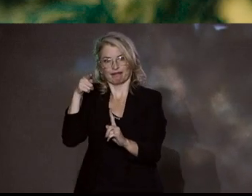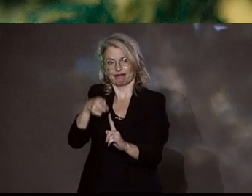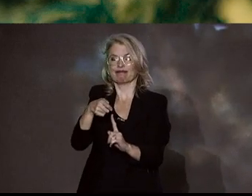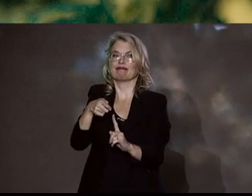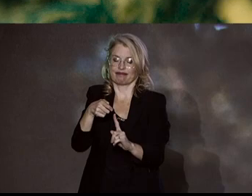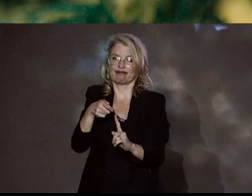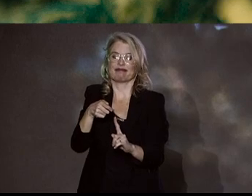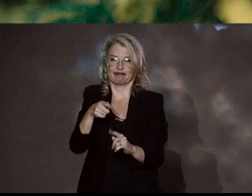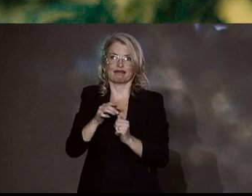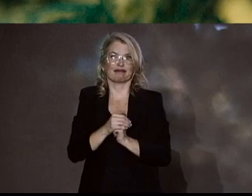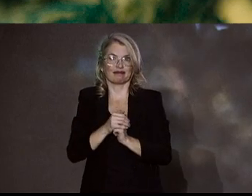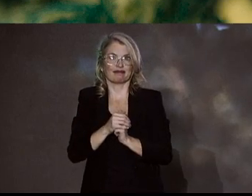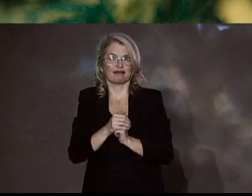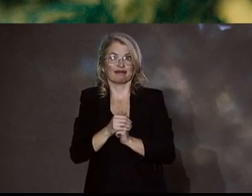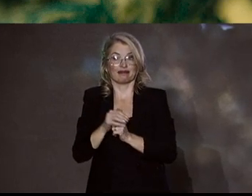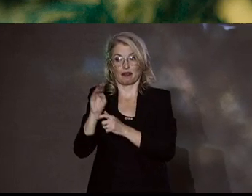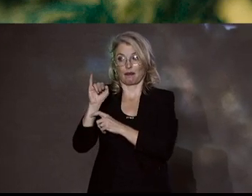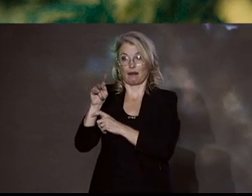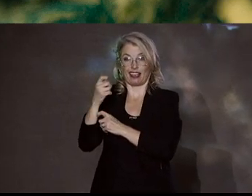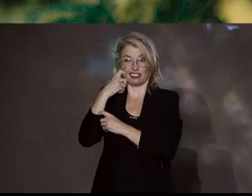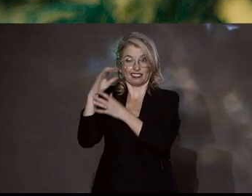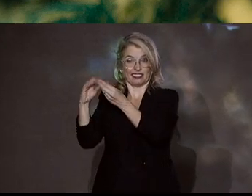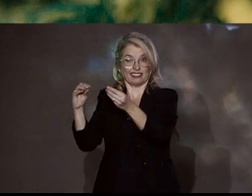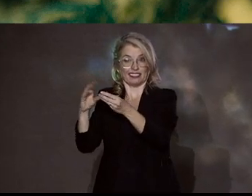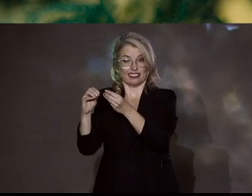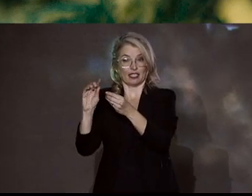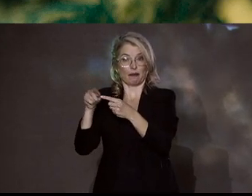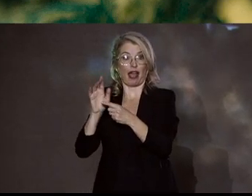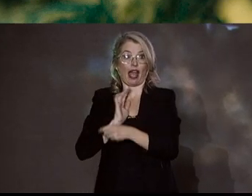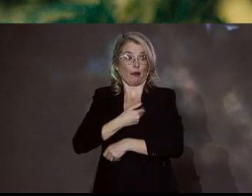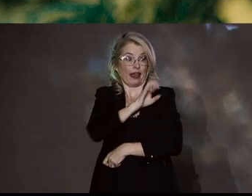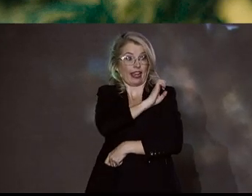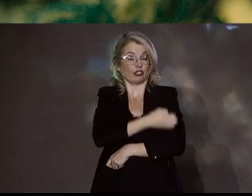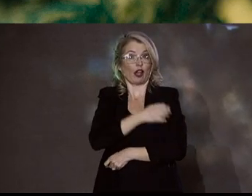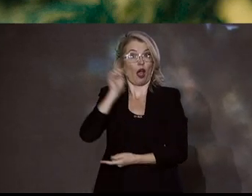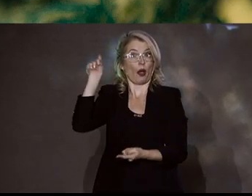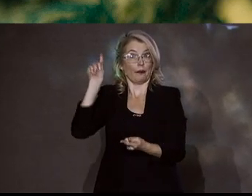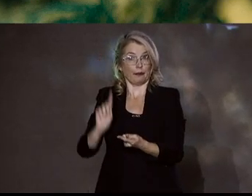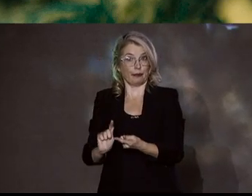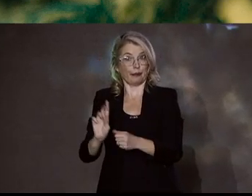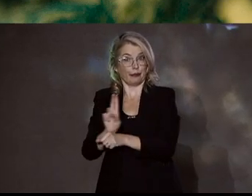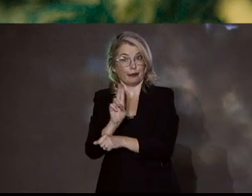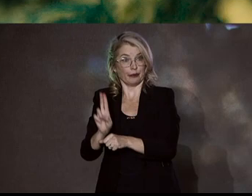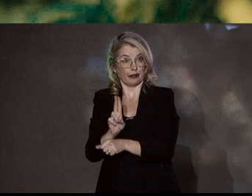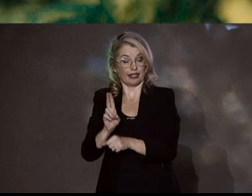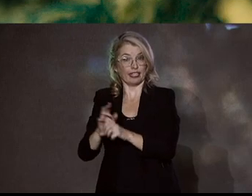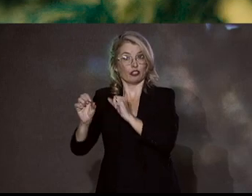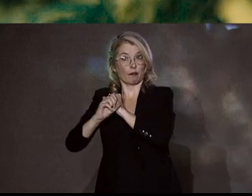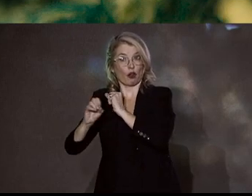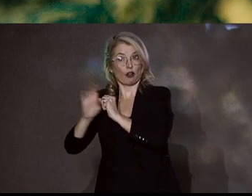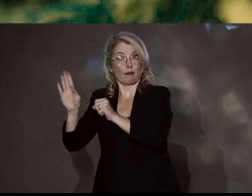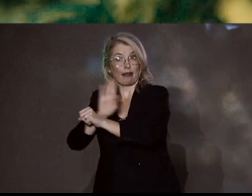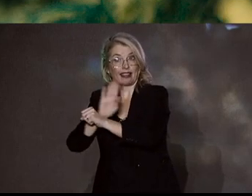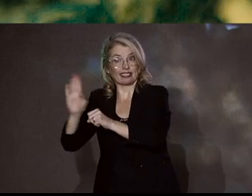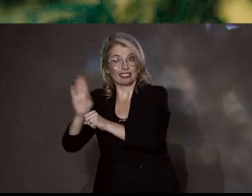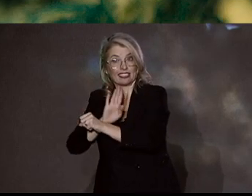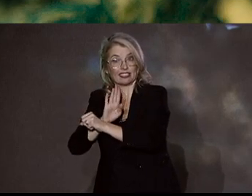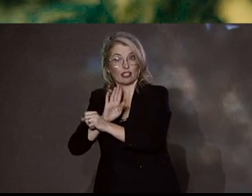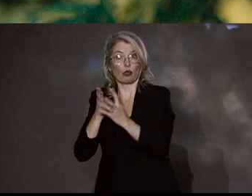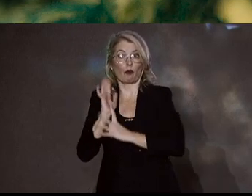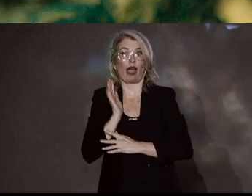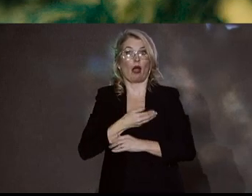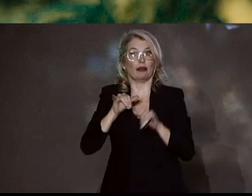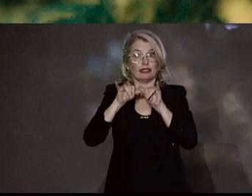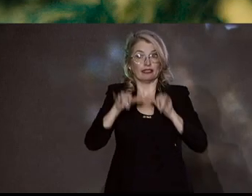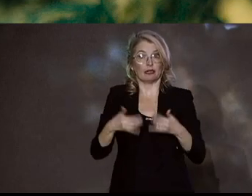main objective. Mike told you how we are lowering energy usage in commercial buildings via our